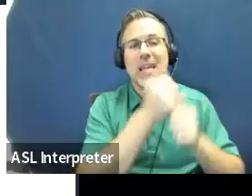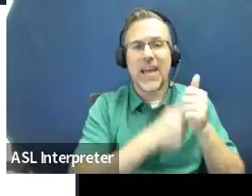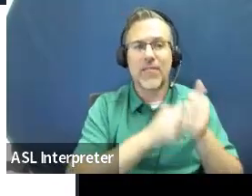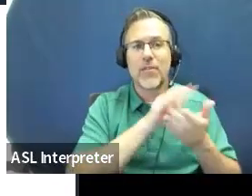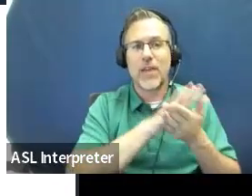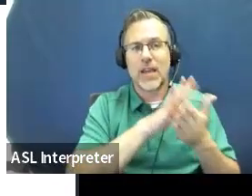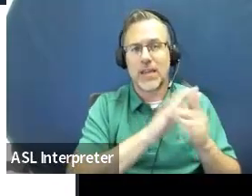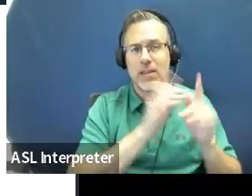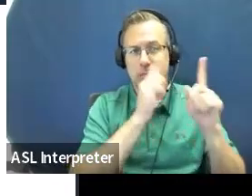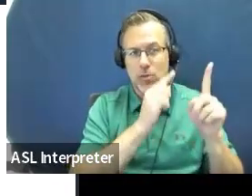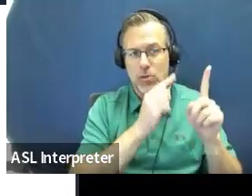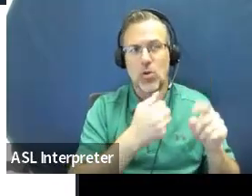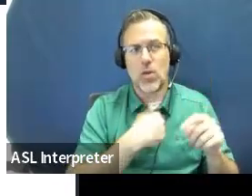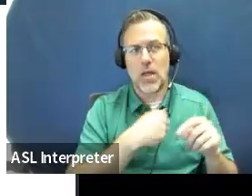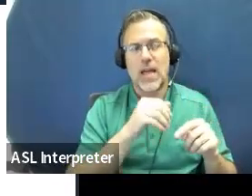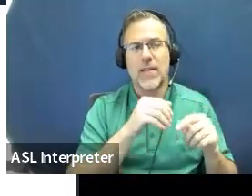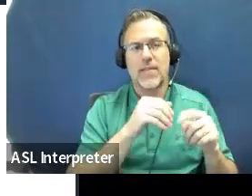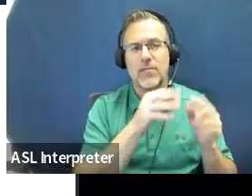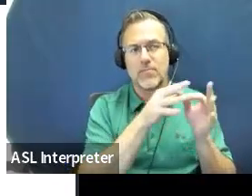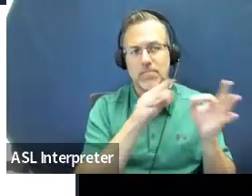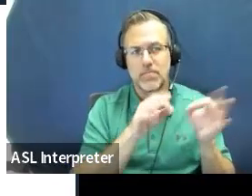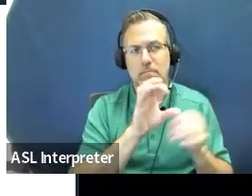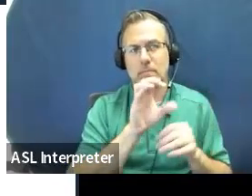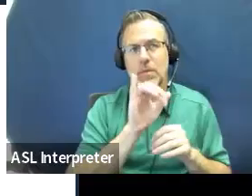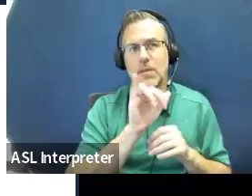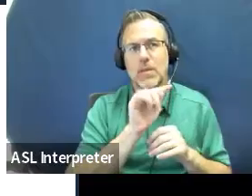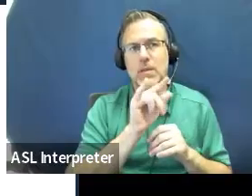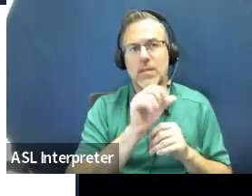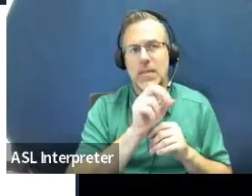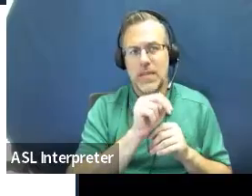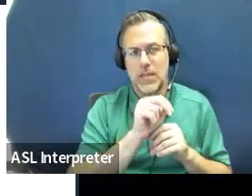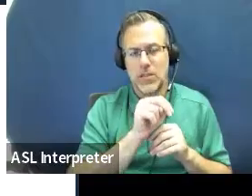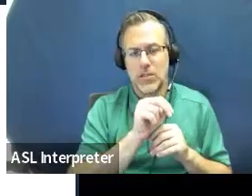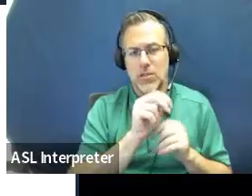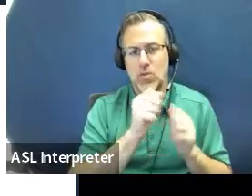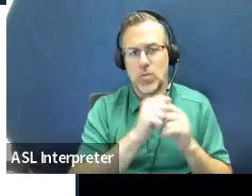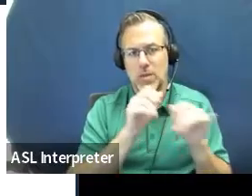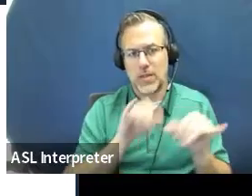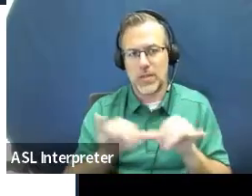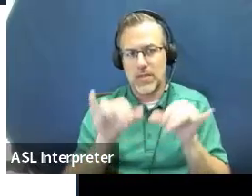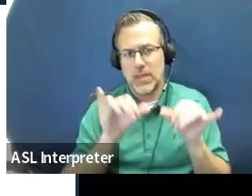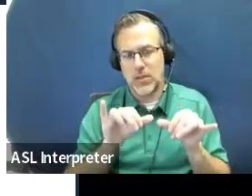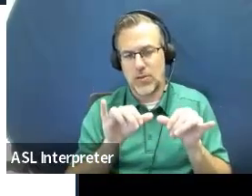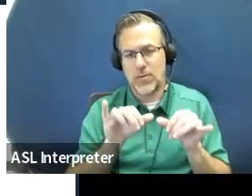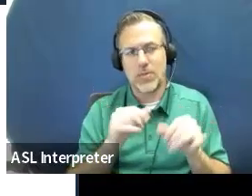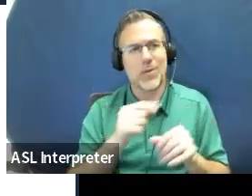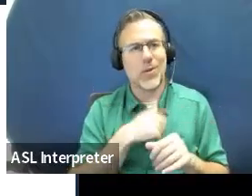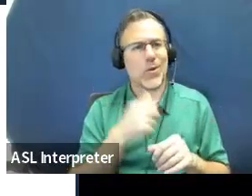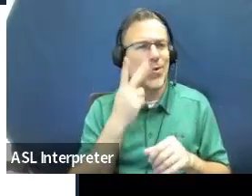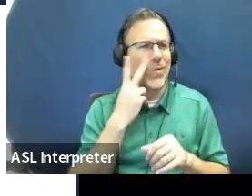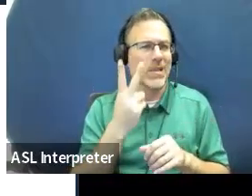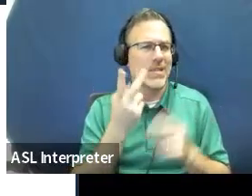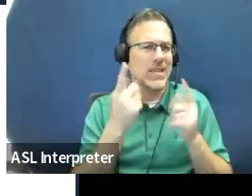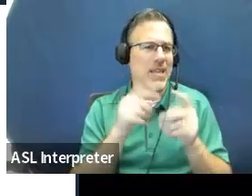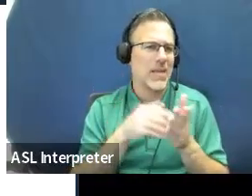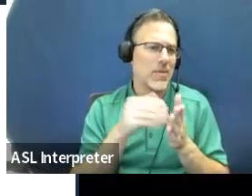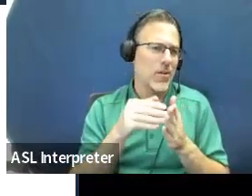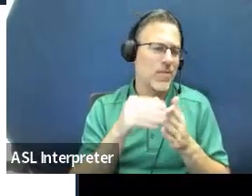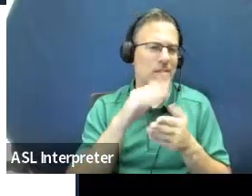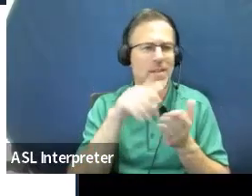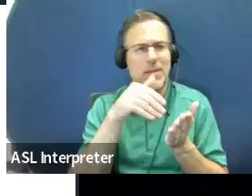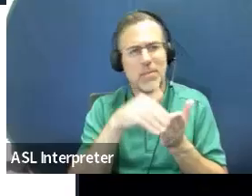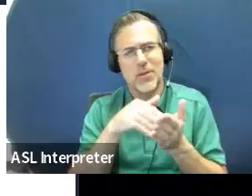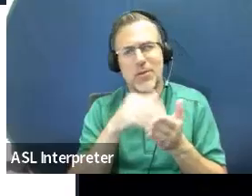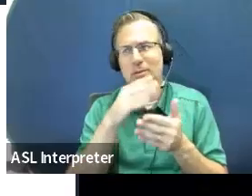has a citation to a standard. You must have that. And we see it at the end of the goals, in the middle, at the